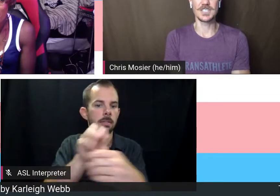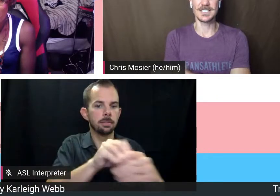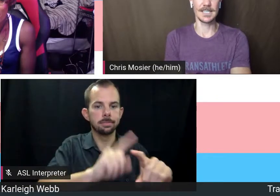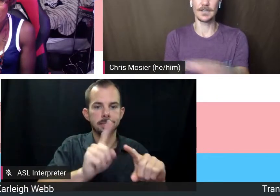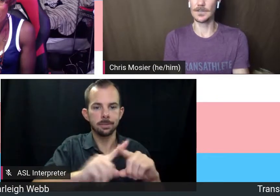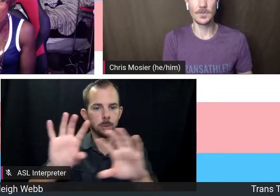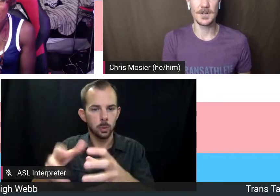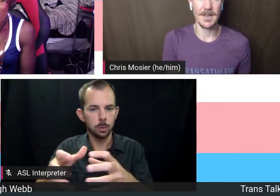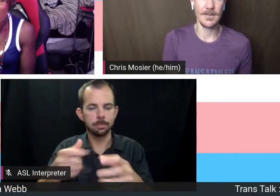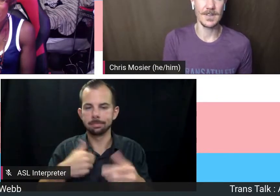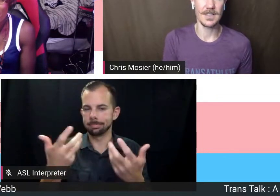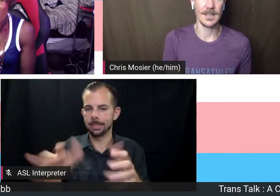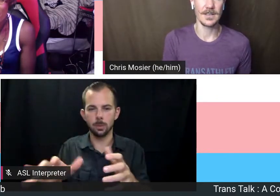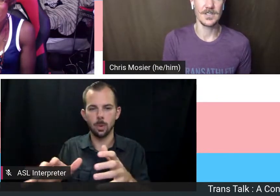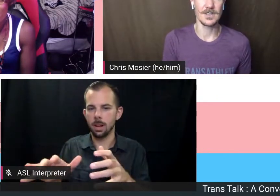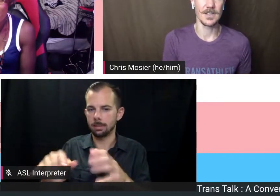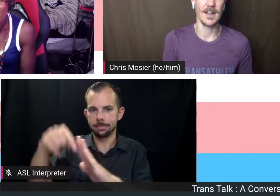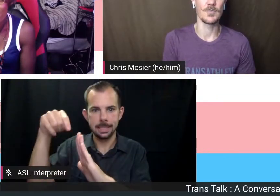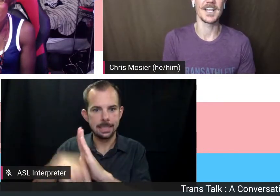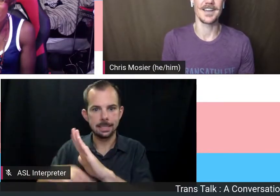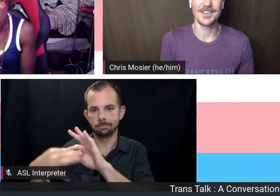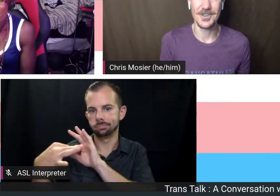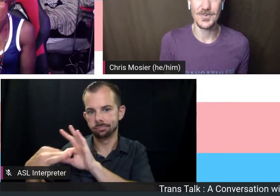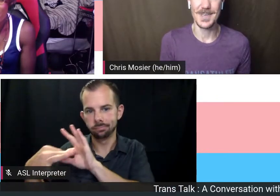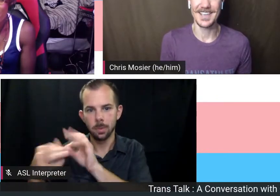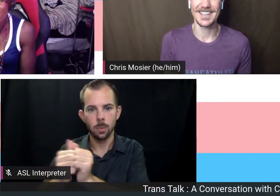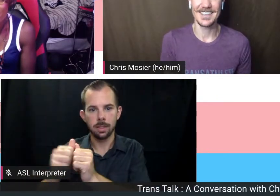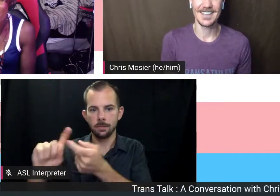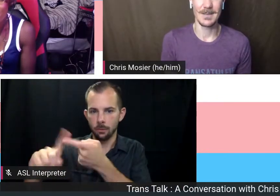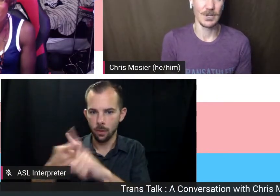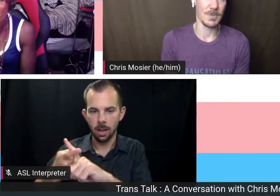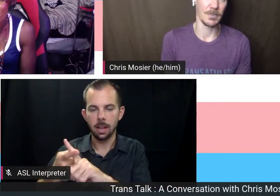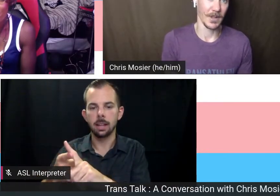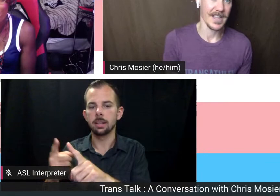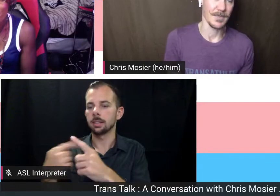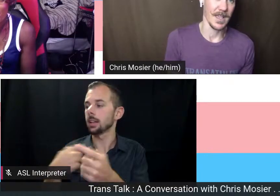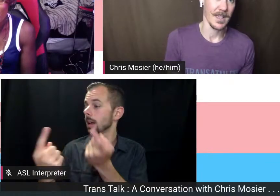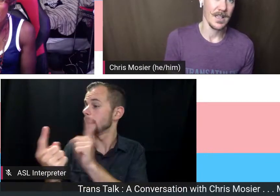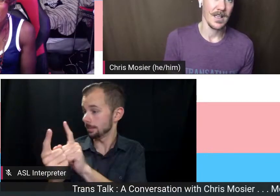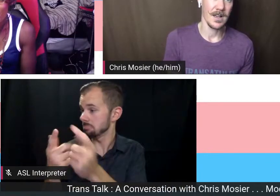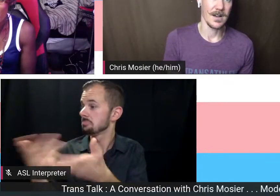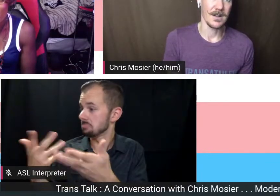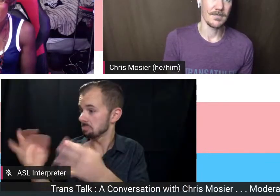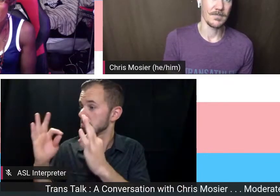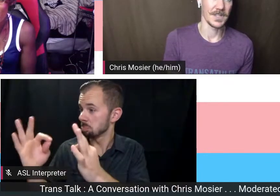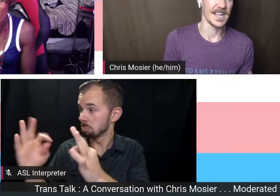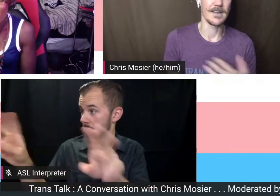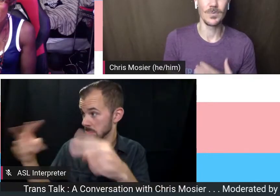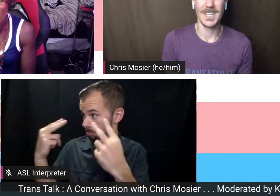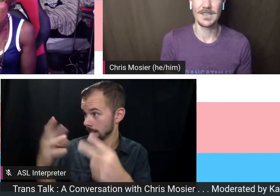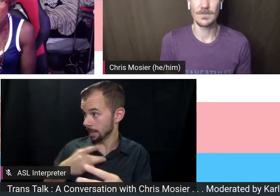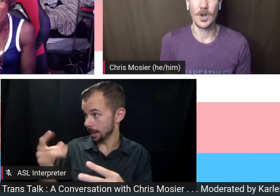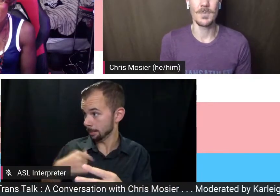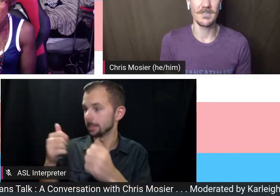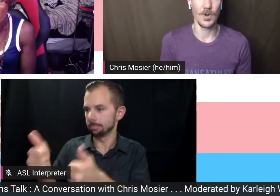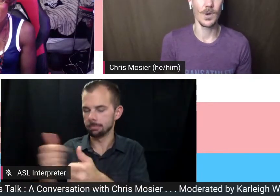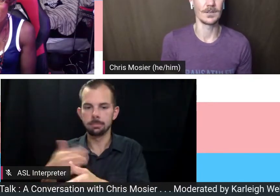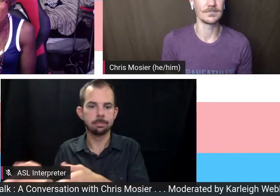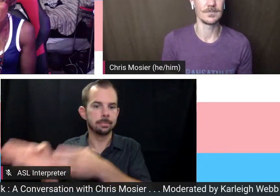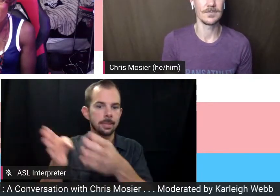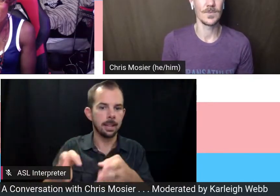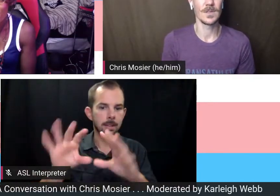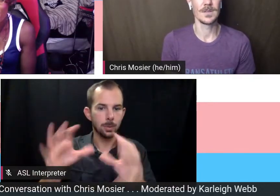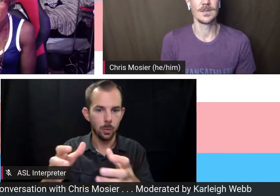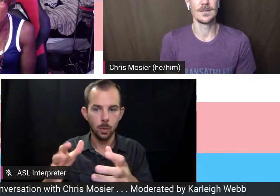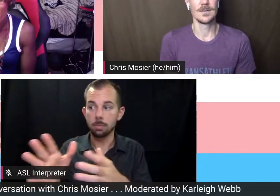So I just did a little bit of everything so that everybody kind of knew me and most people liked me, but they never really know me very